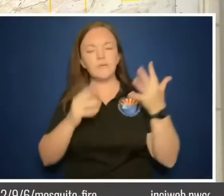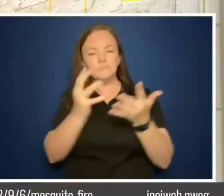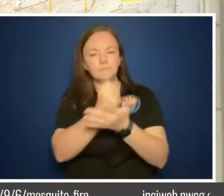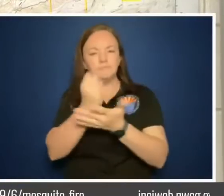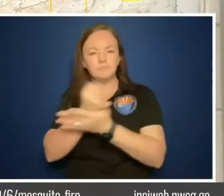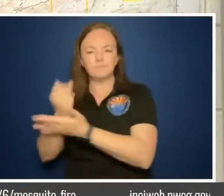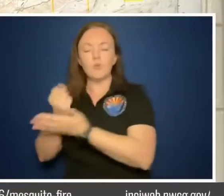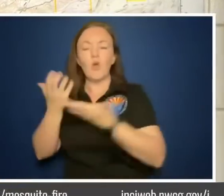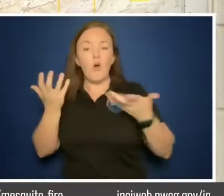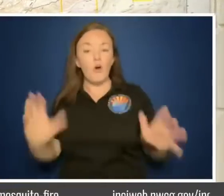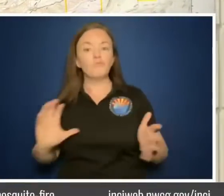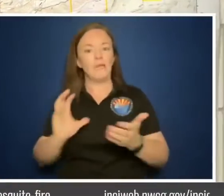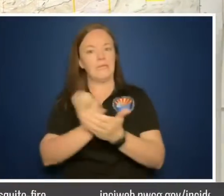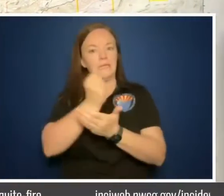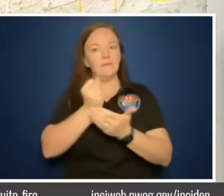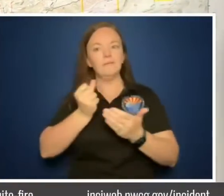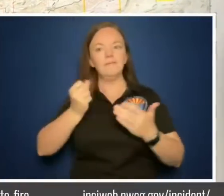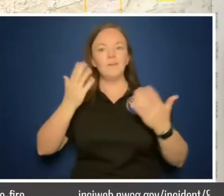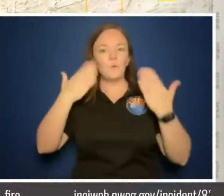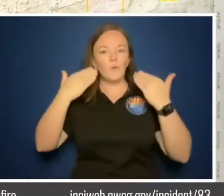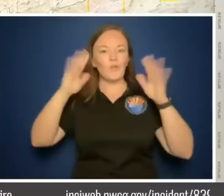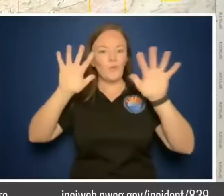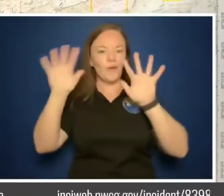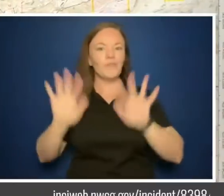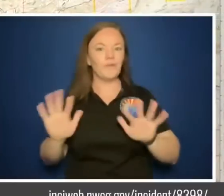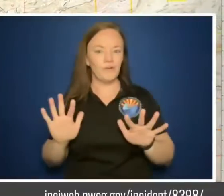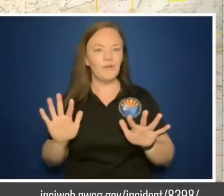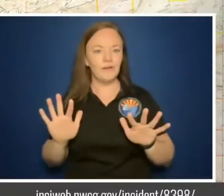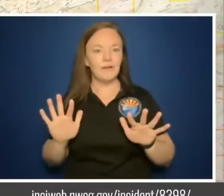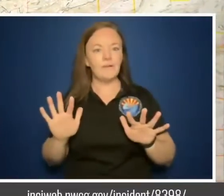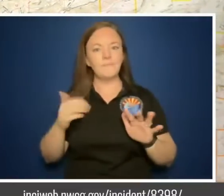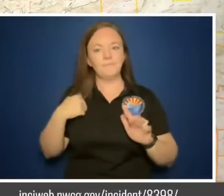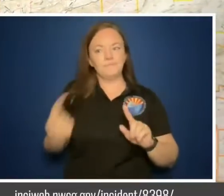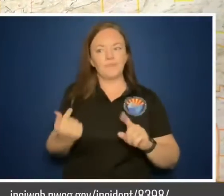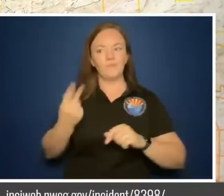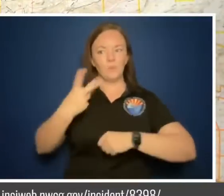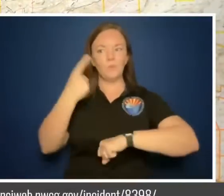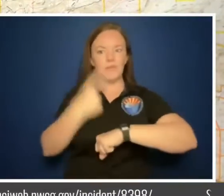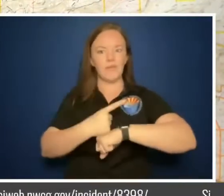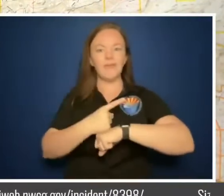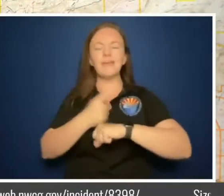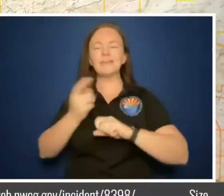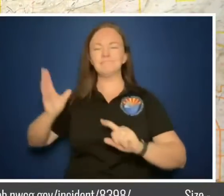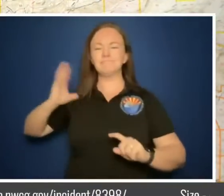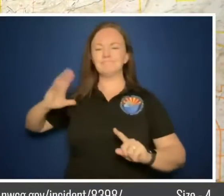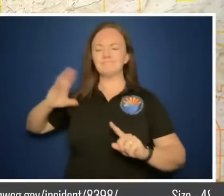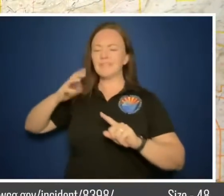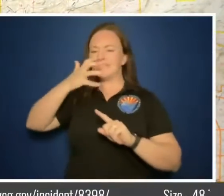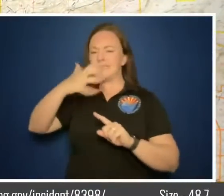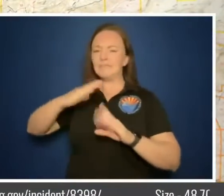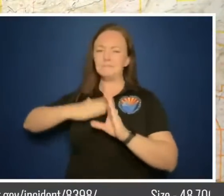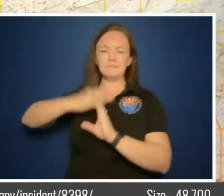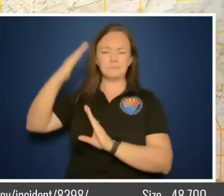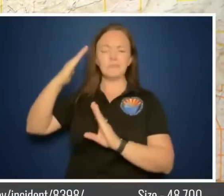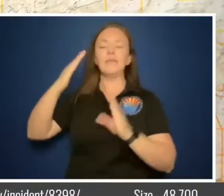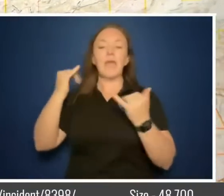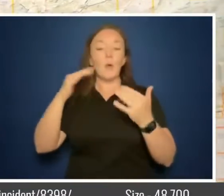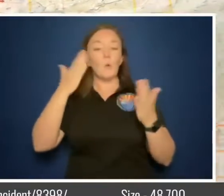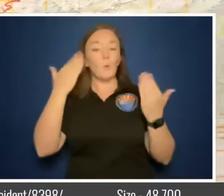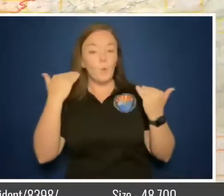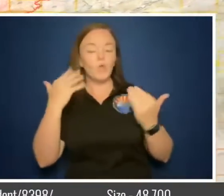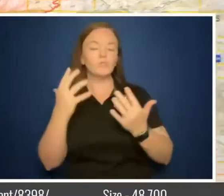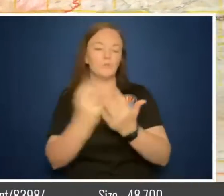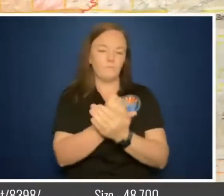of some of the cooler weather that we did experience and kind of have experienced the last few days coming out of that heat wave that we experienced. So hopefully I answered